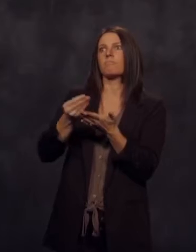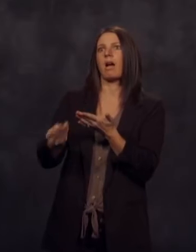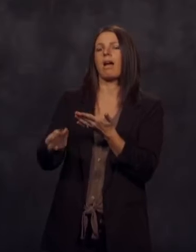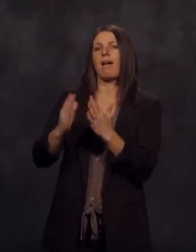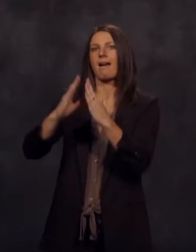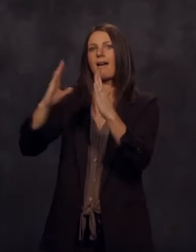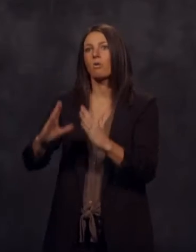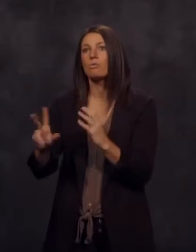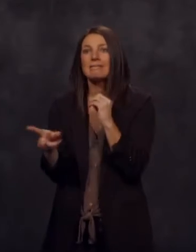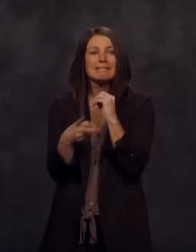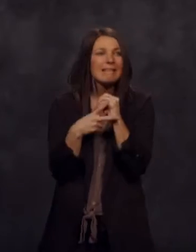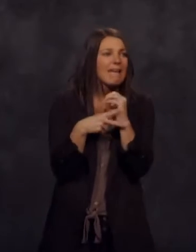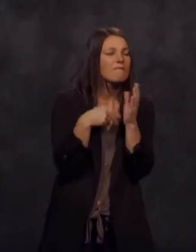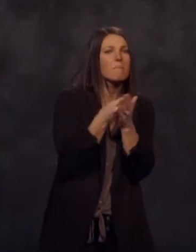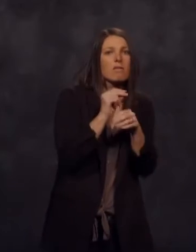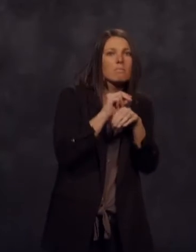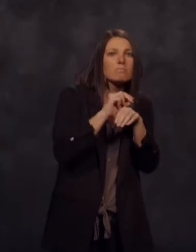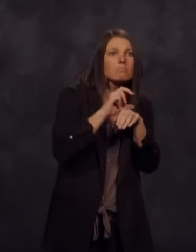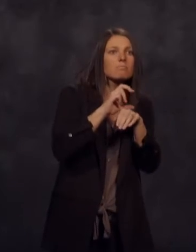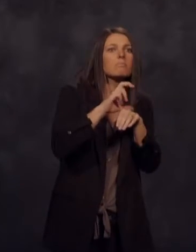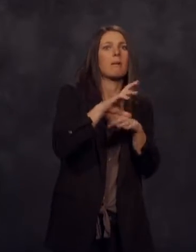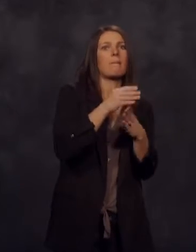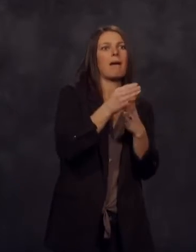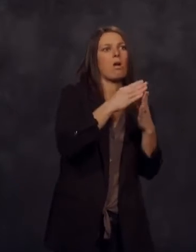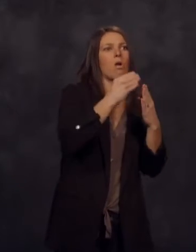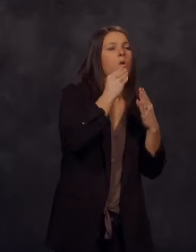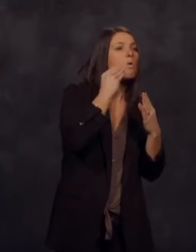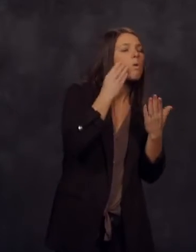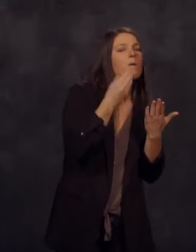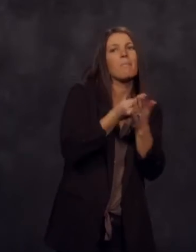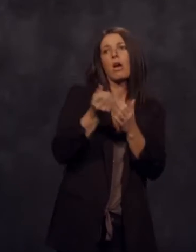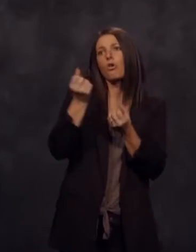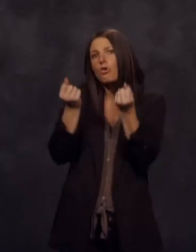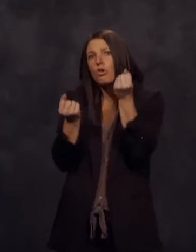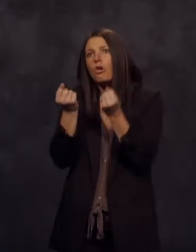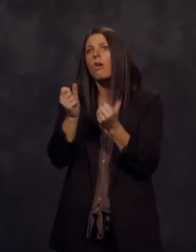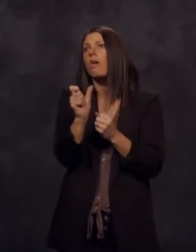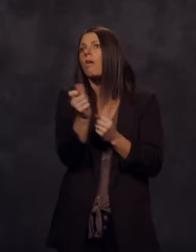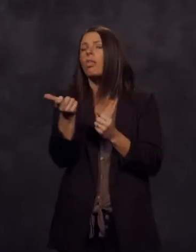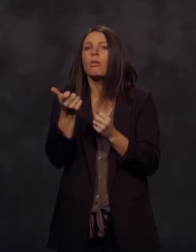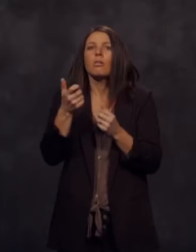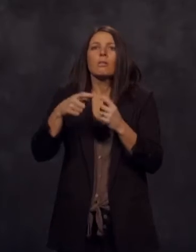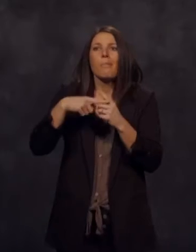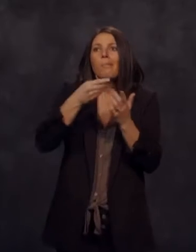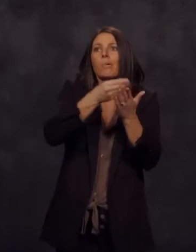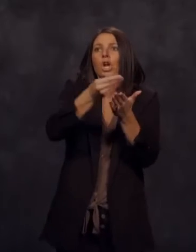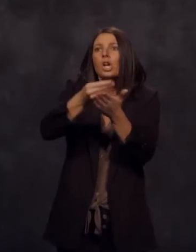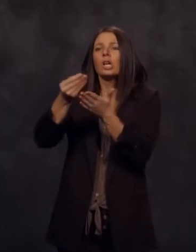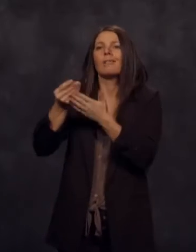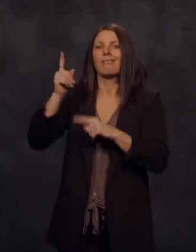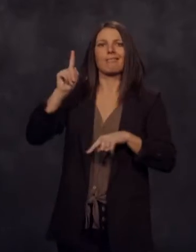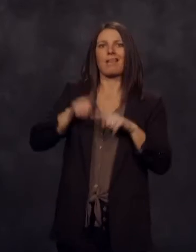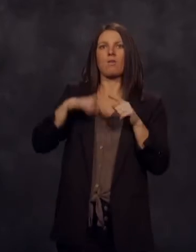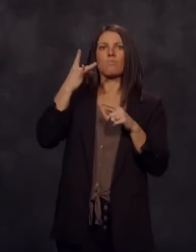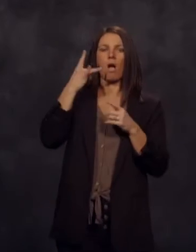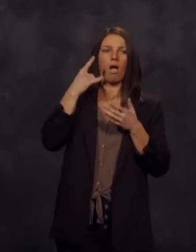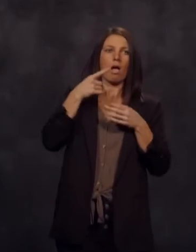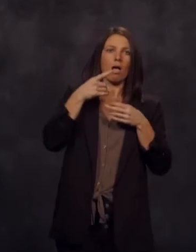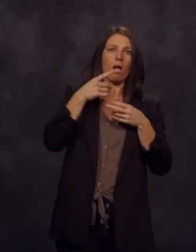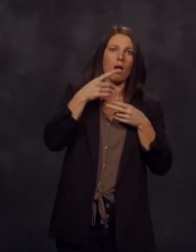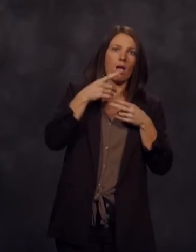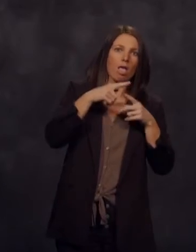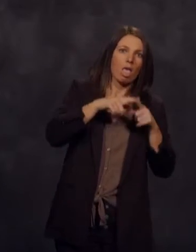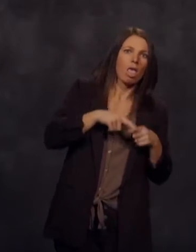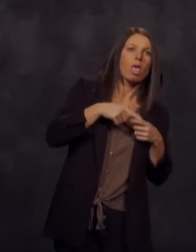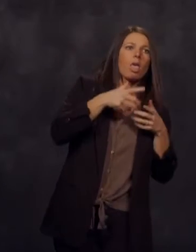save to buy a home, save to buy a car, have other economic advances in your life and your livelihood if you're constantly